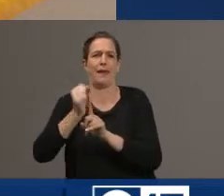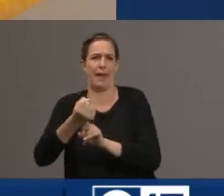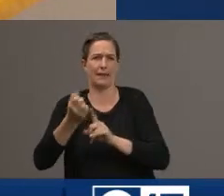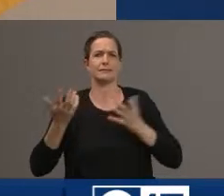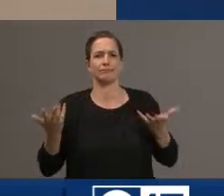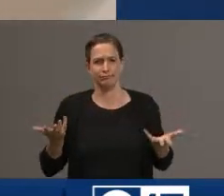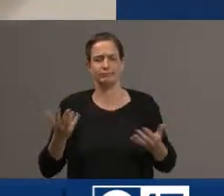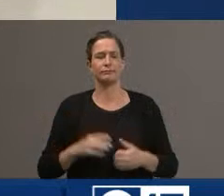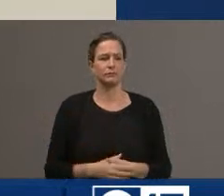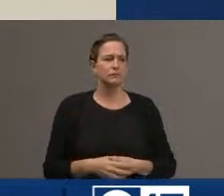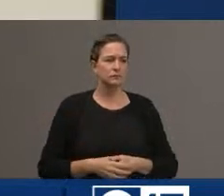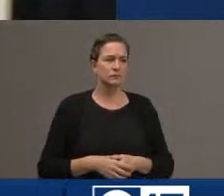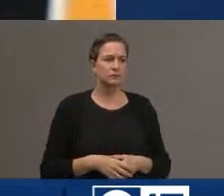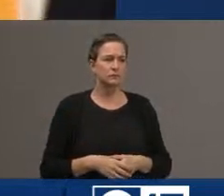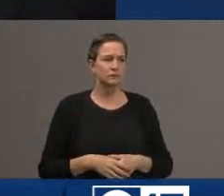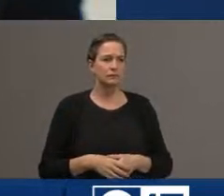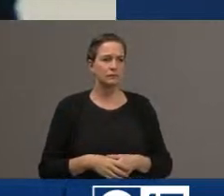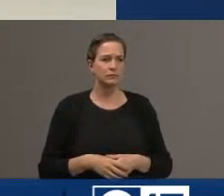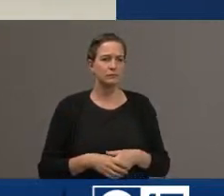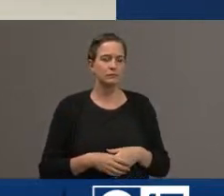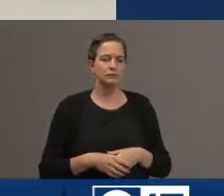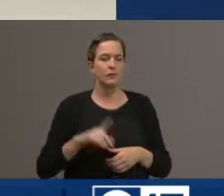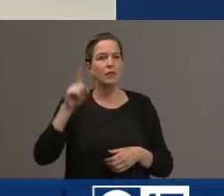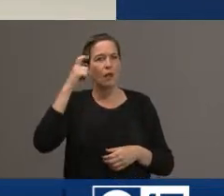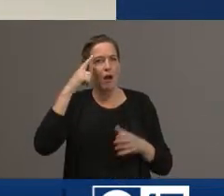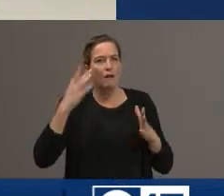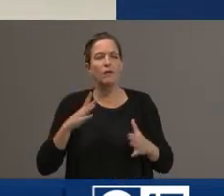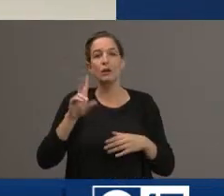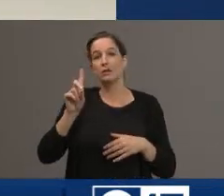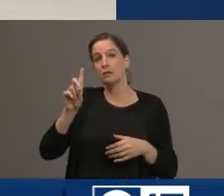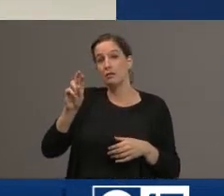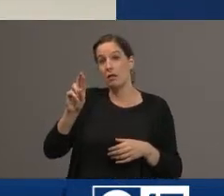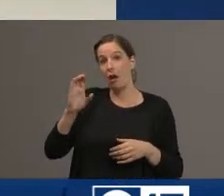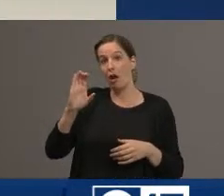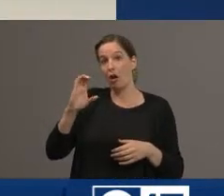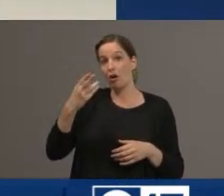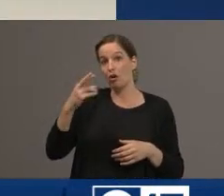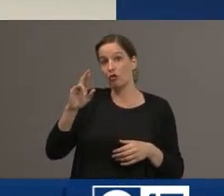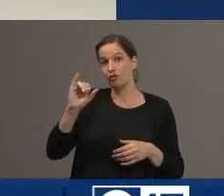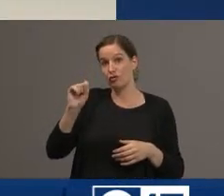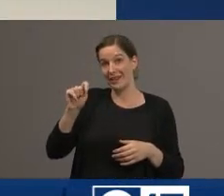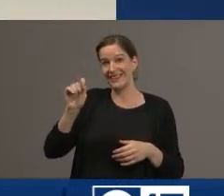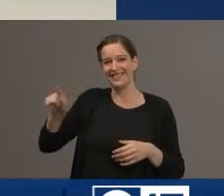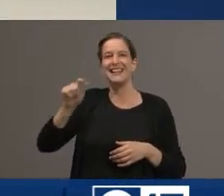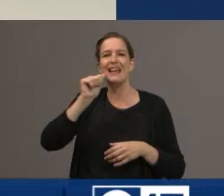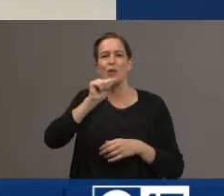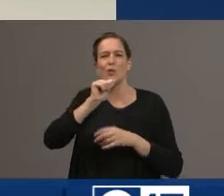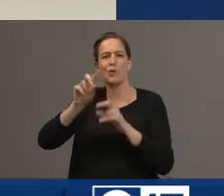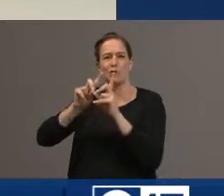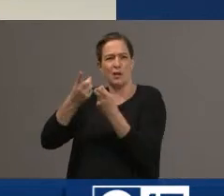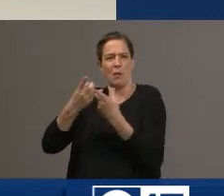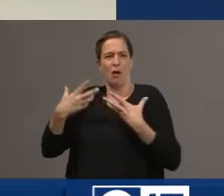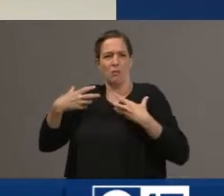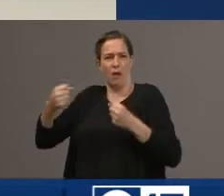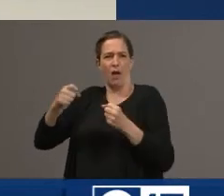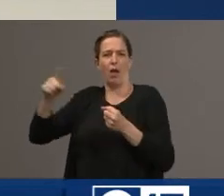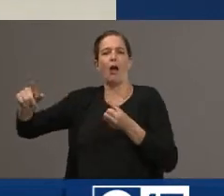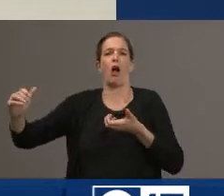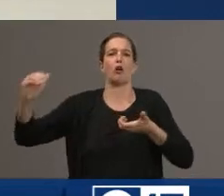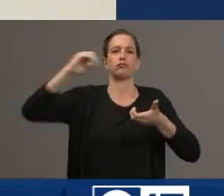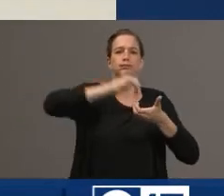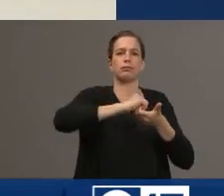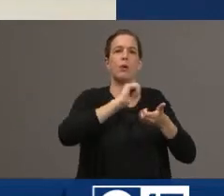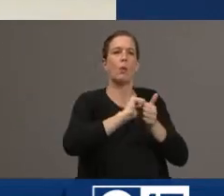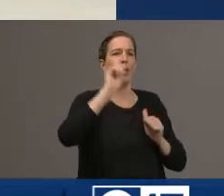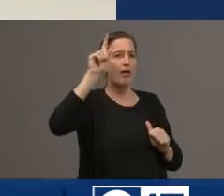Dr. Christ's team and my team are working directly with the hospitals on this. They've asked for the